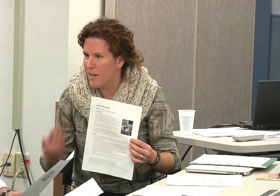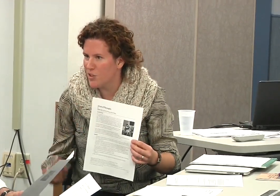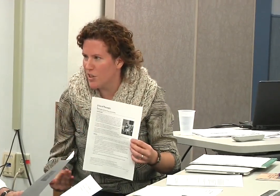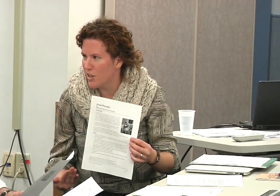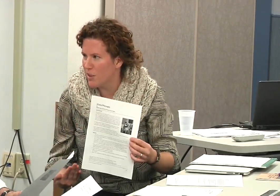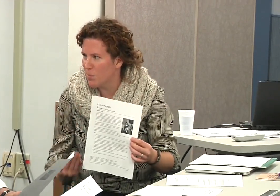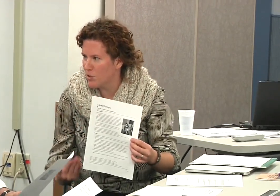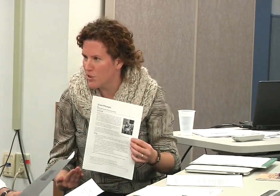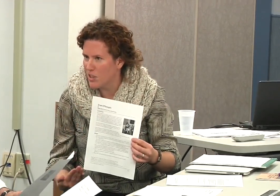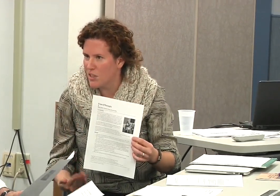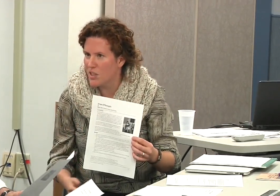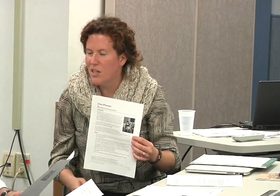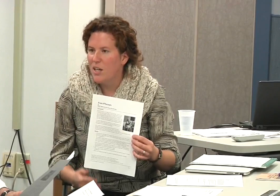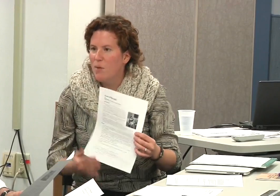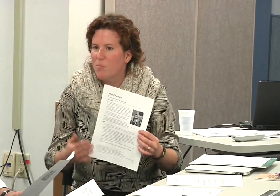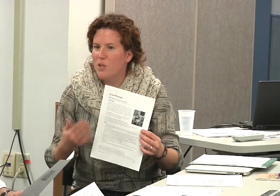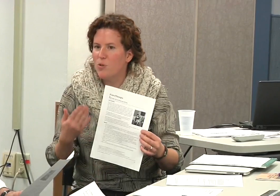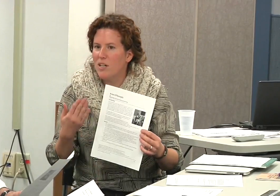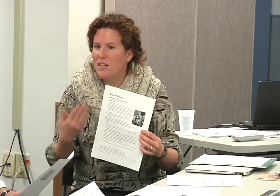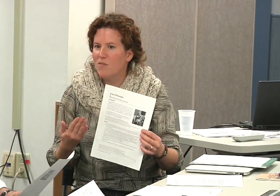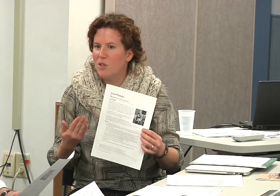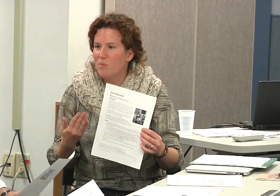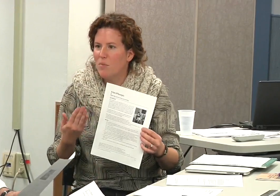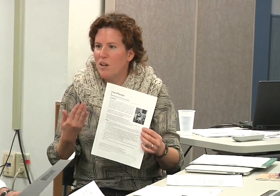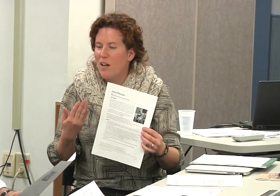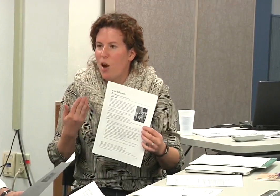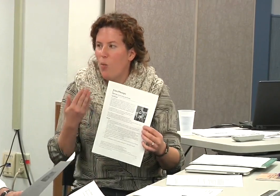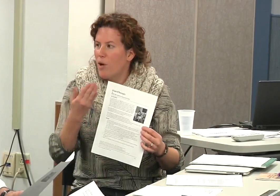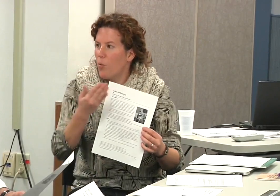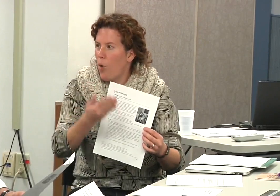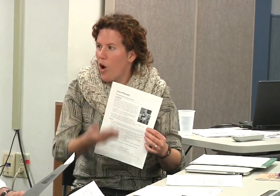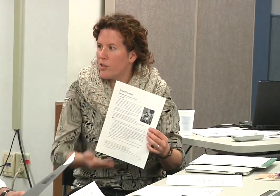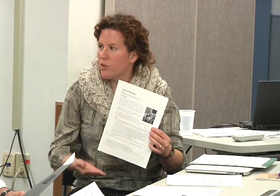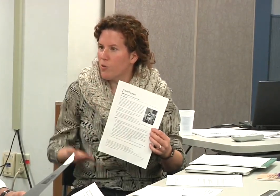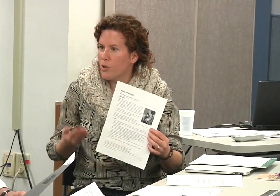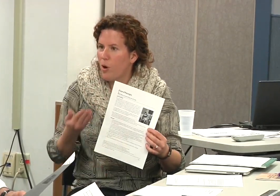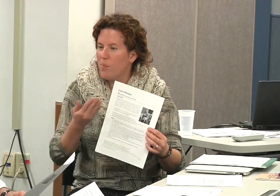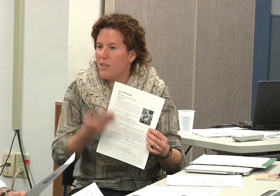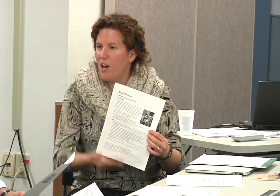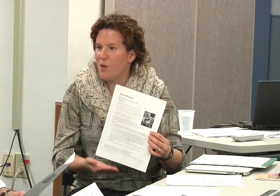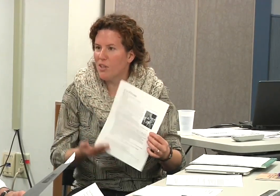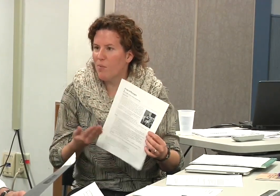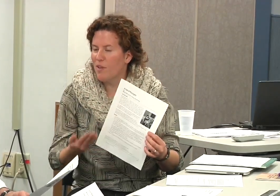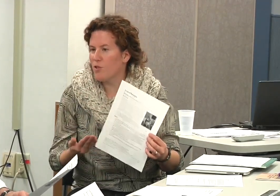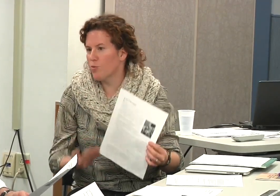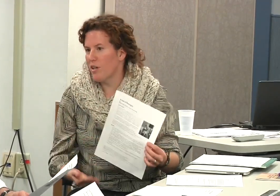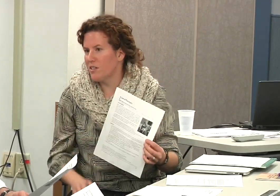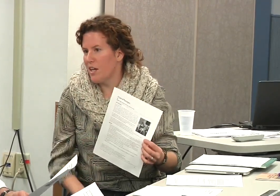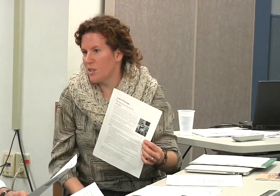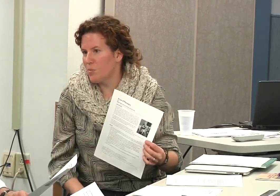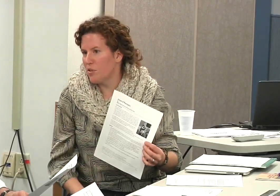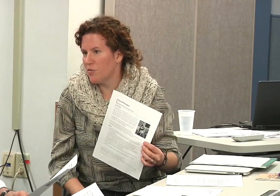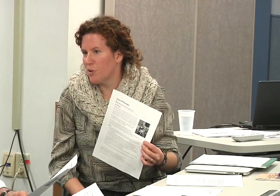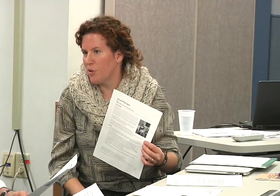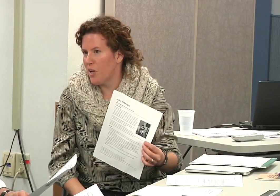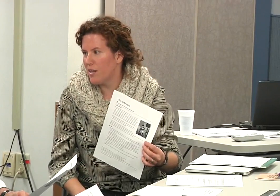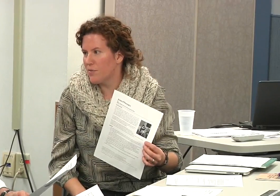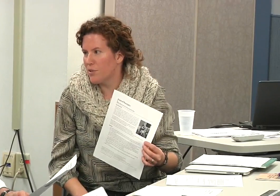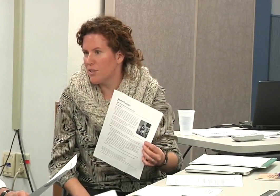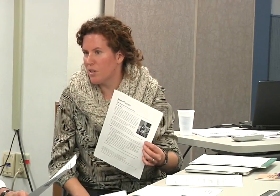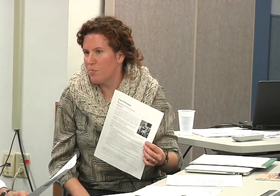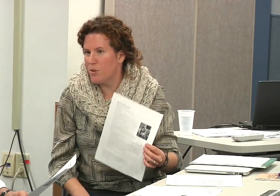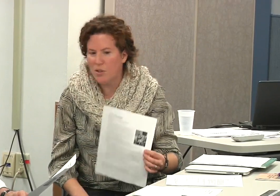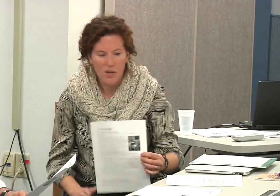hypothetical, right? It's an imaginary person, but you can give them a way to walk through applying what they might have just read in a textbook